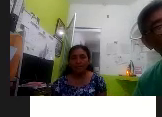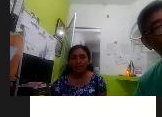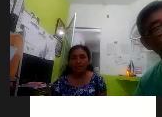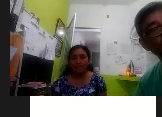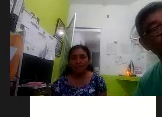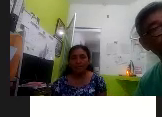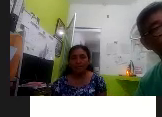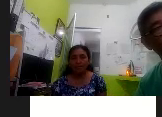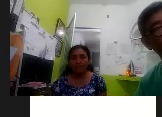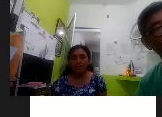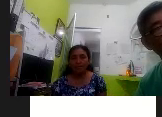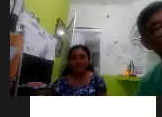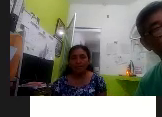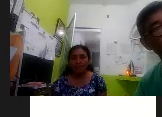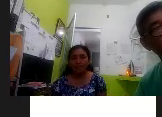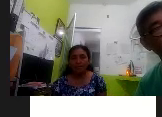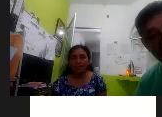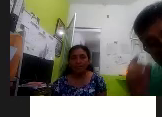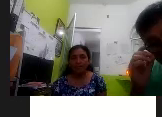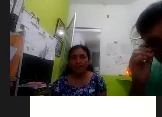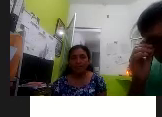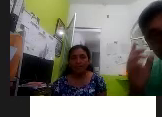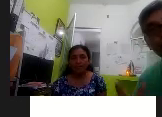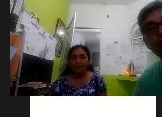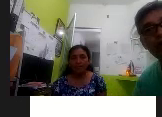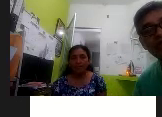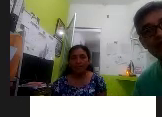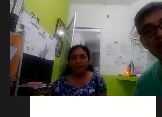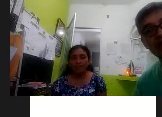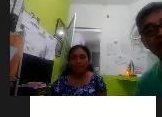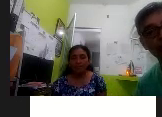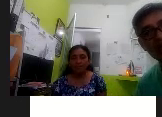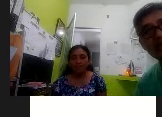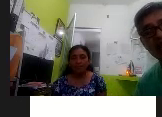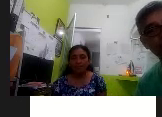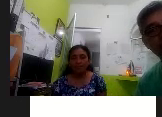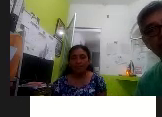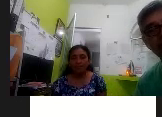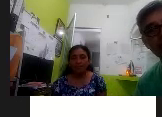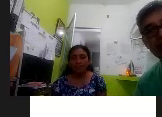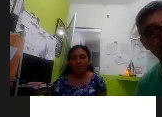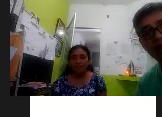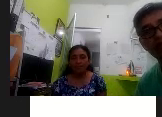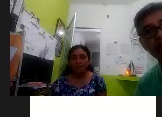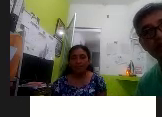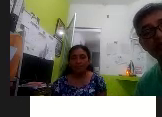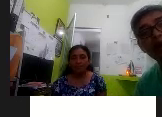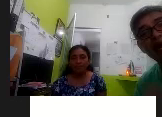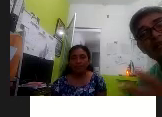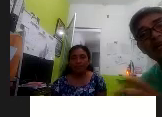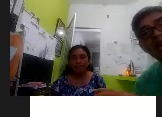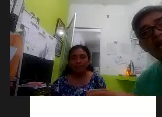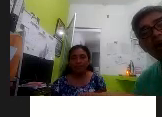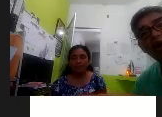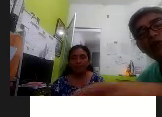Lucy to work with us 24 hours a day. So she's helping in different ways.